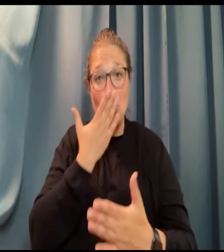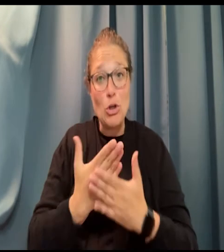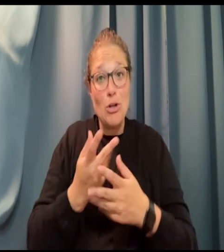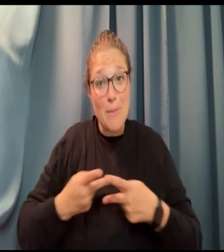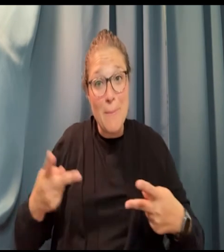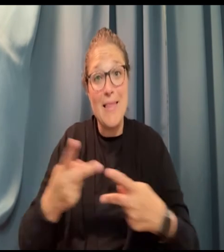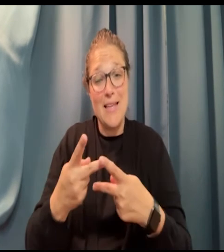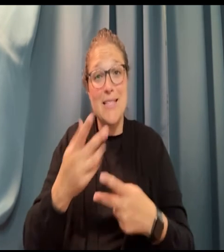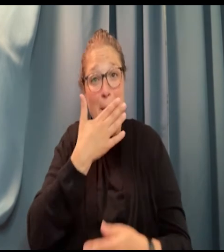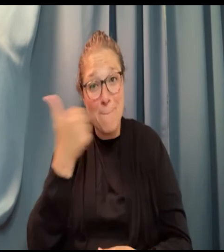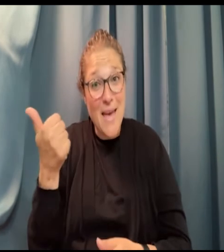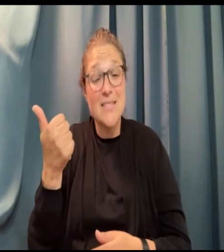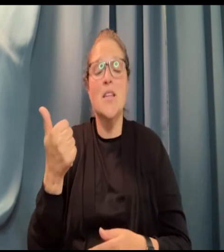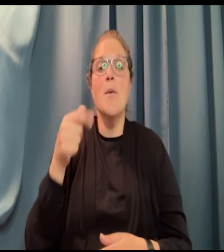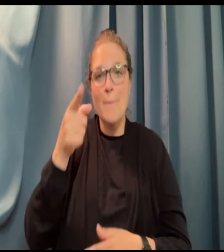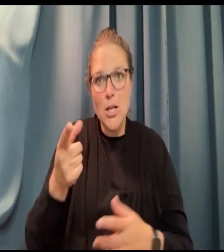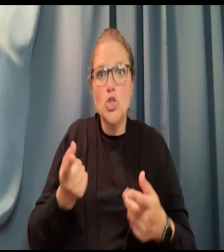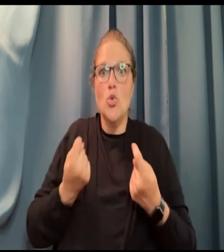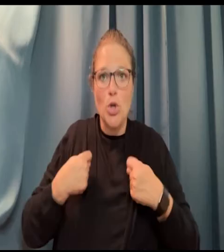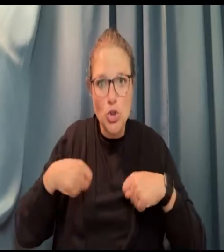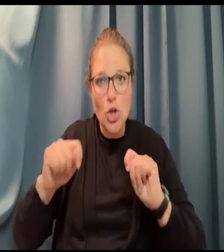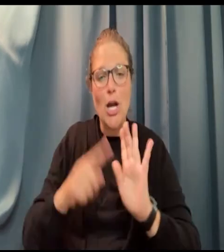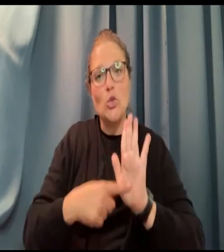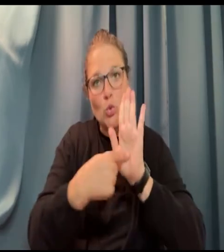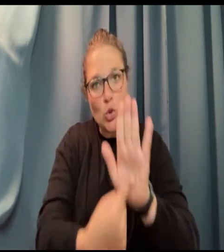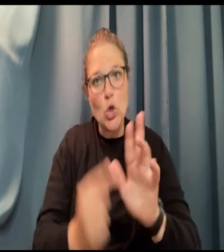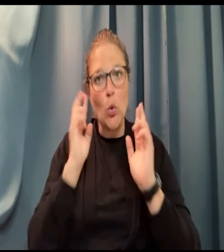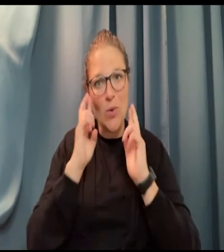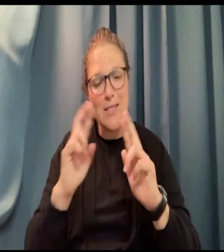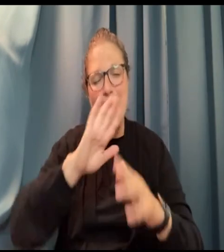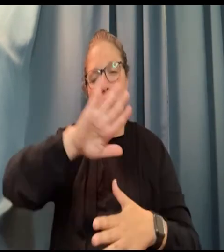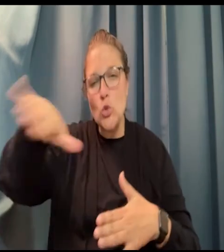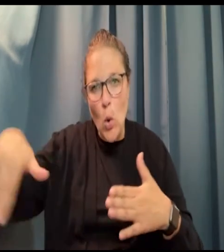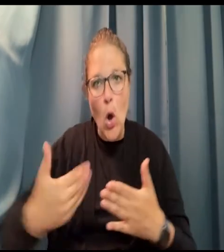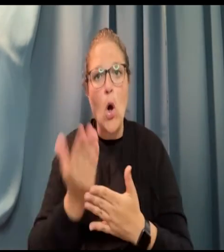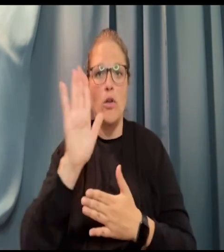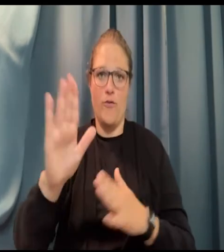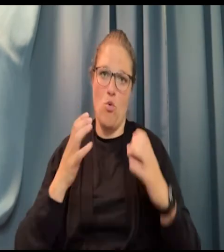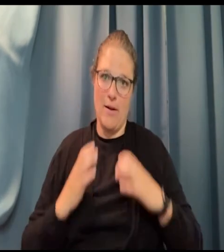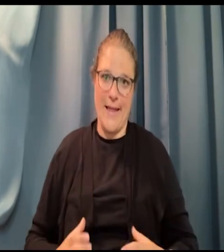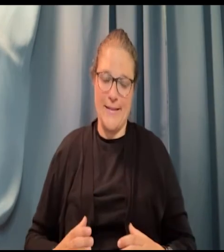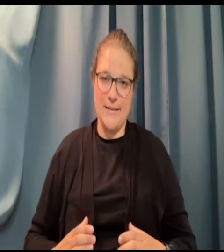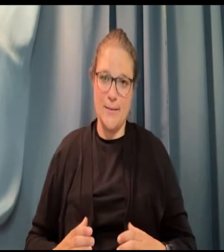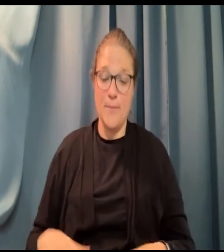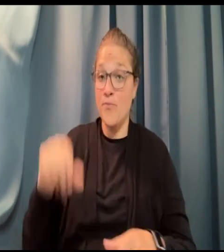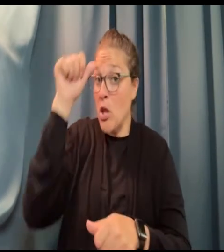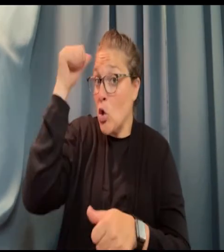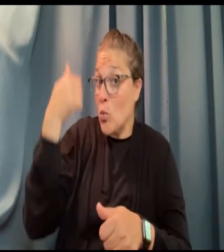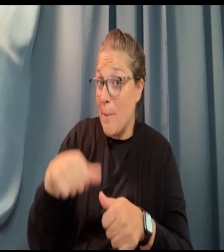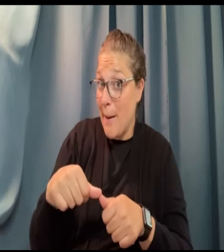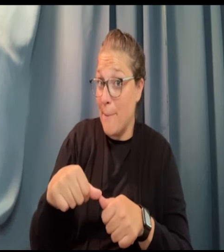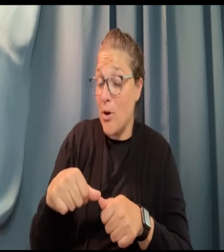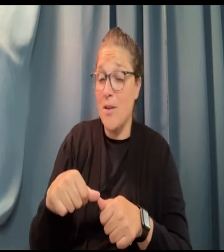of as the best place to go because you took the initiative to show respect to all your customers. Just keep